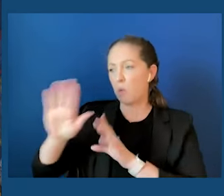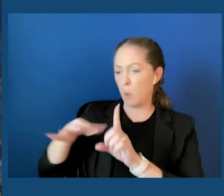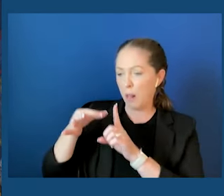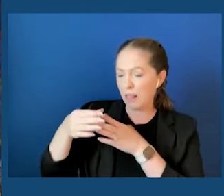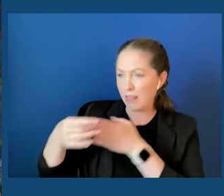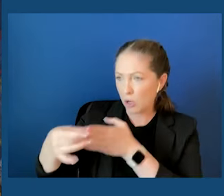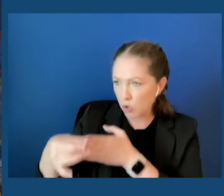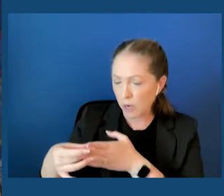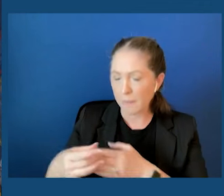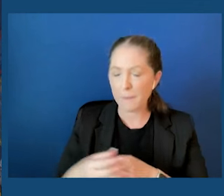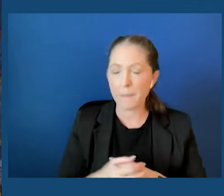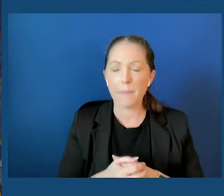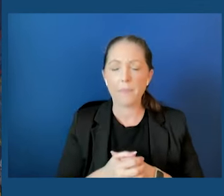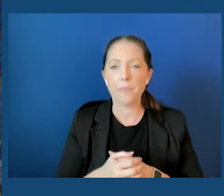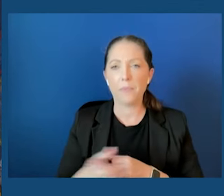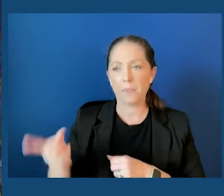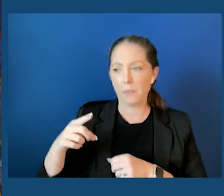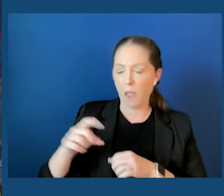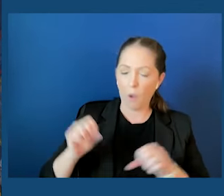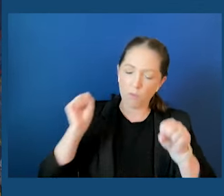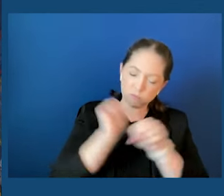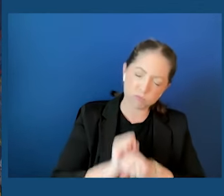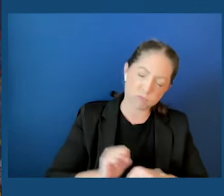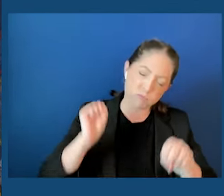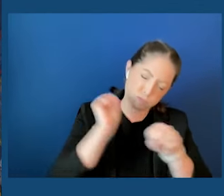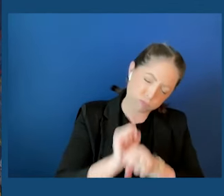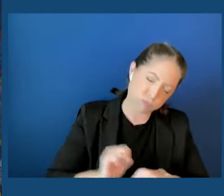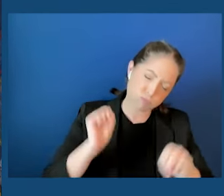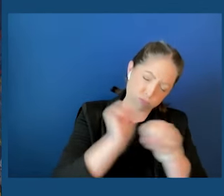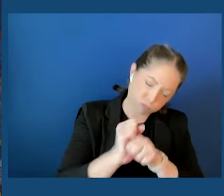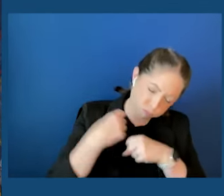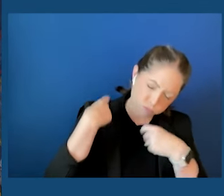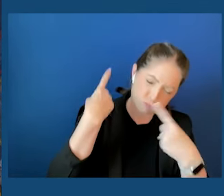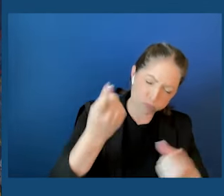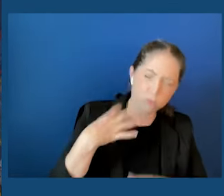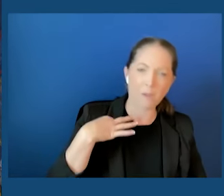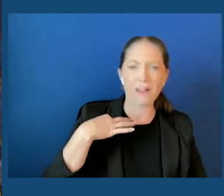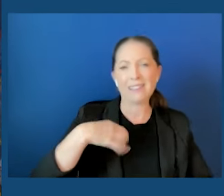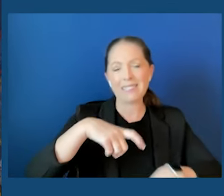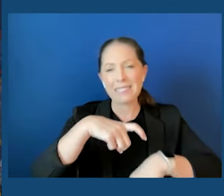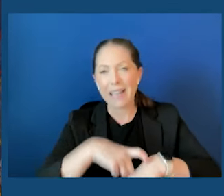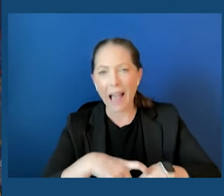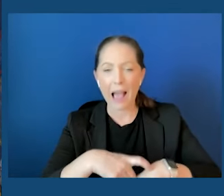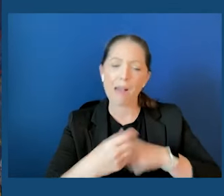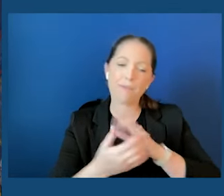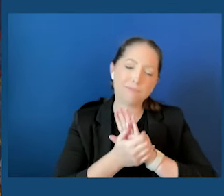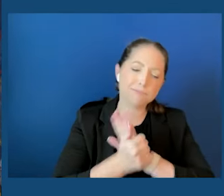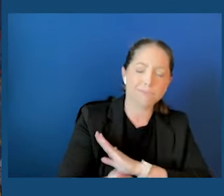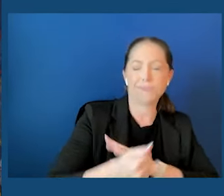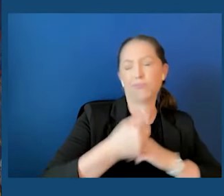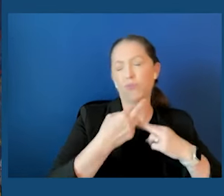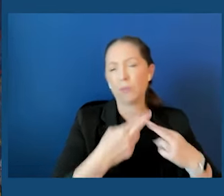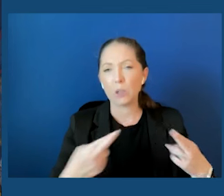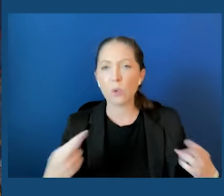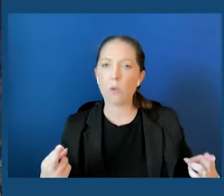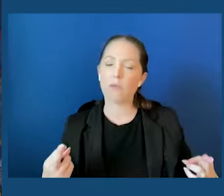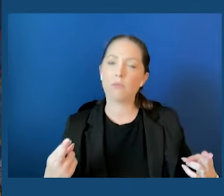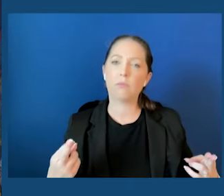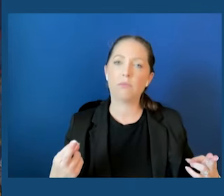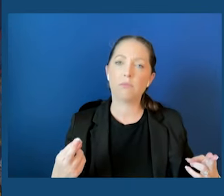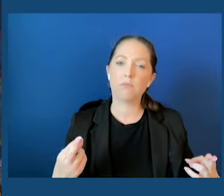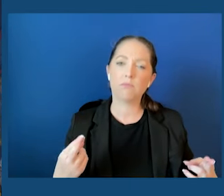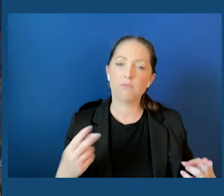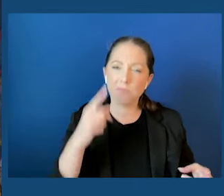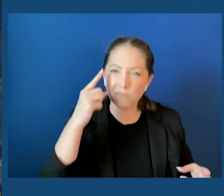have worked diligently over many months, volunteering their time, talent, and resources to ensure that what we